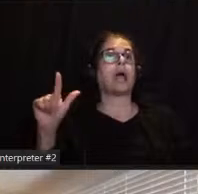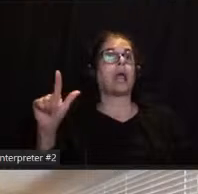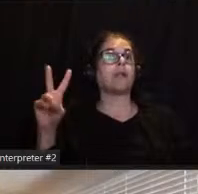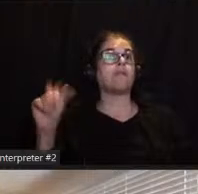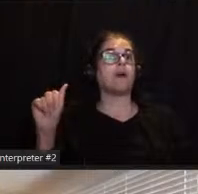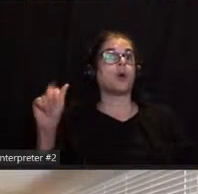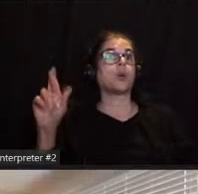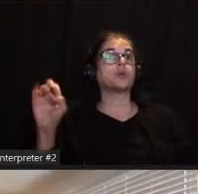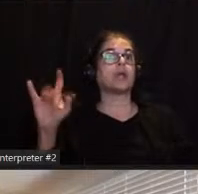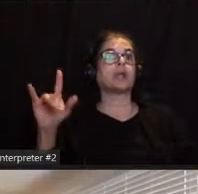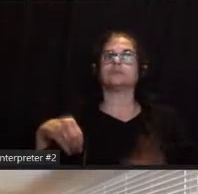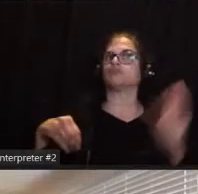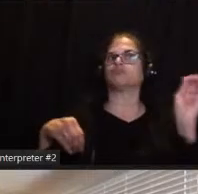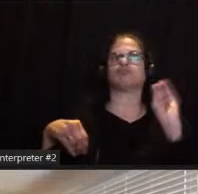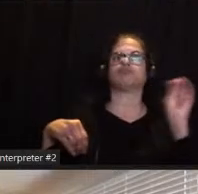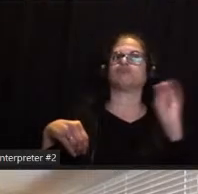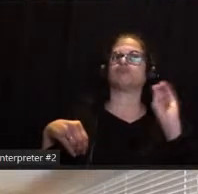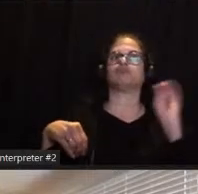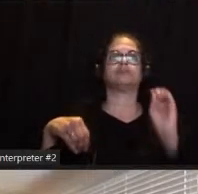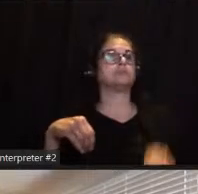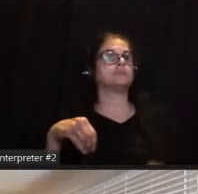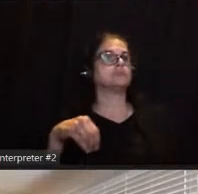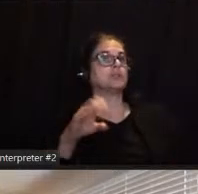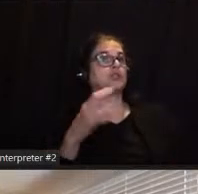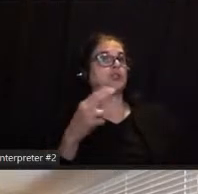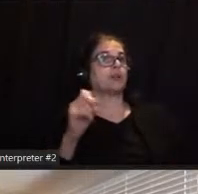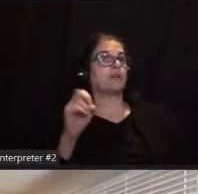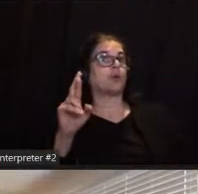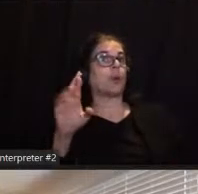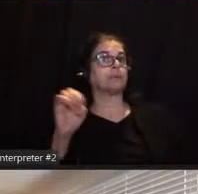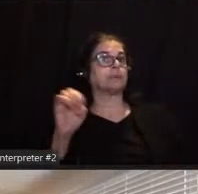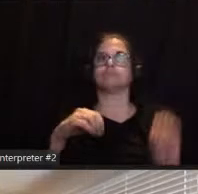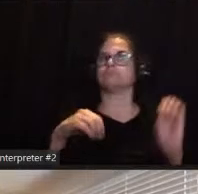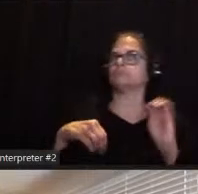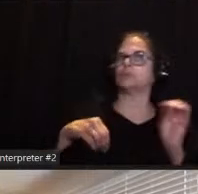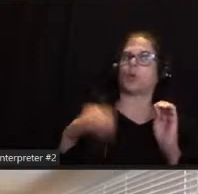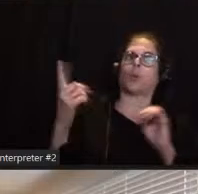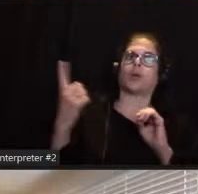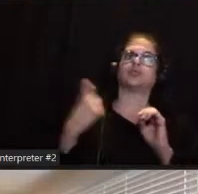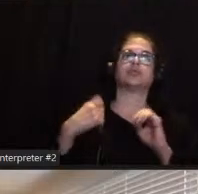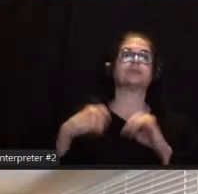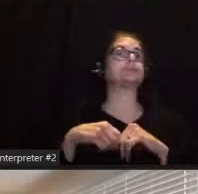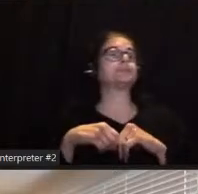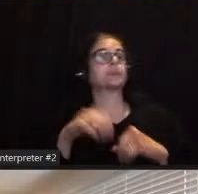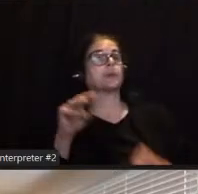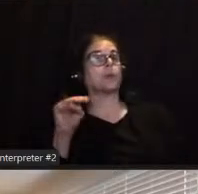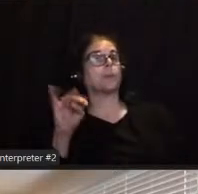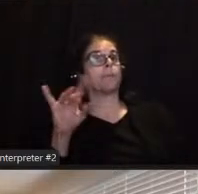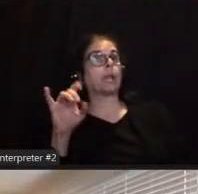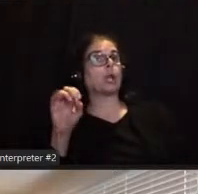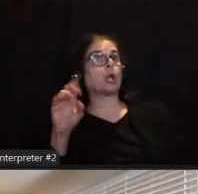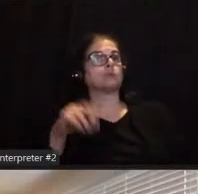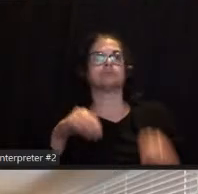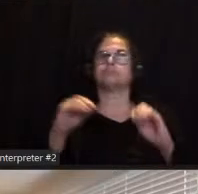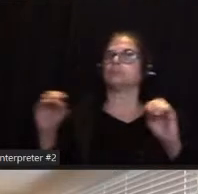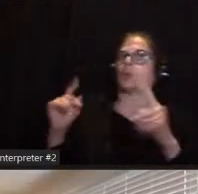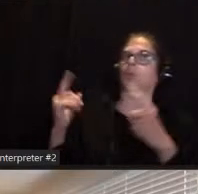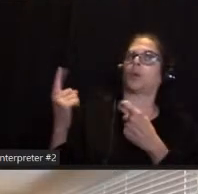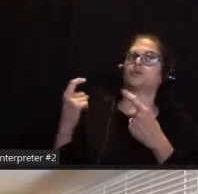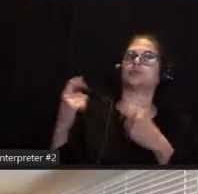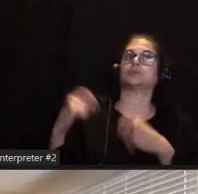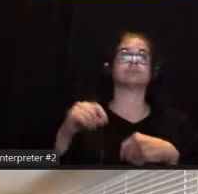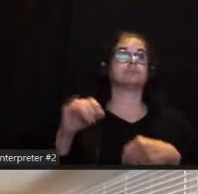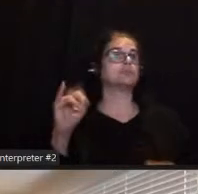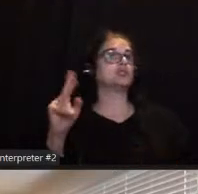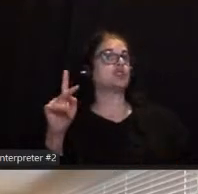No questions. Judge Chevrolet? No questions. Reverend Miller? No questions. Reverend